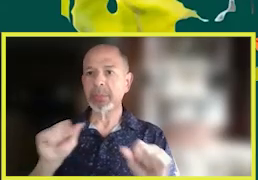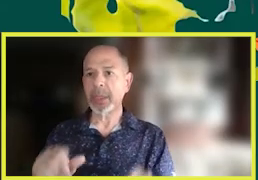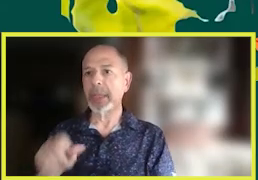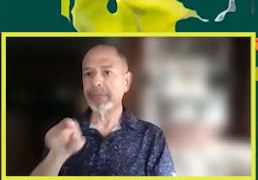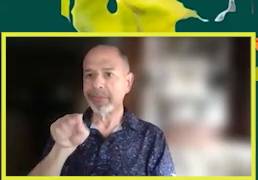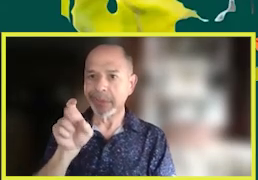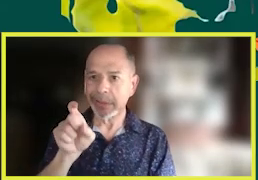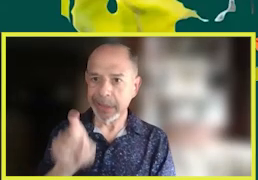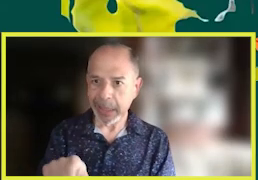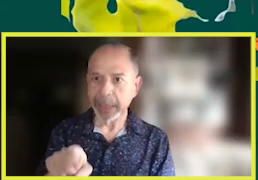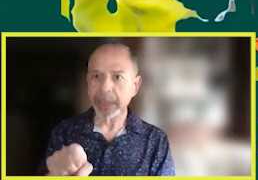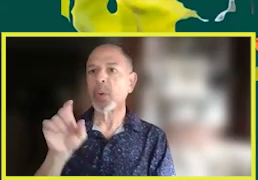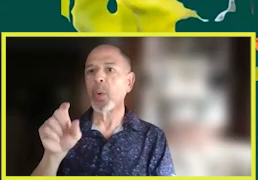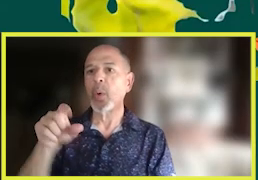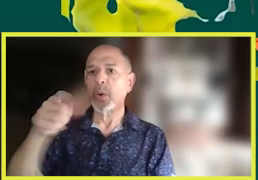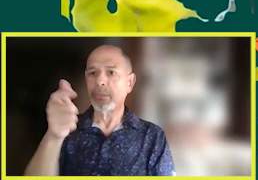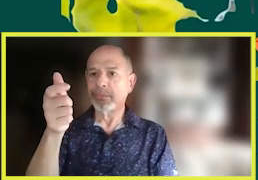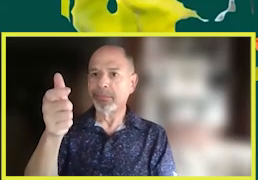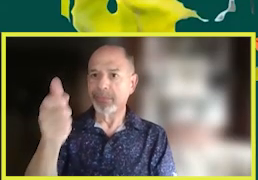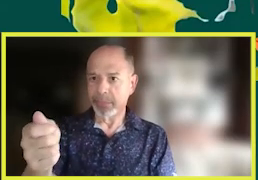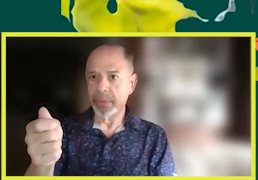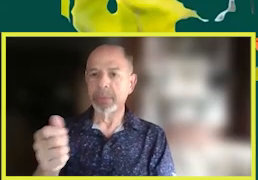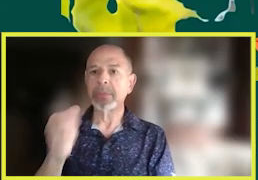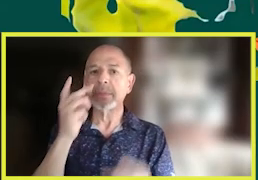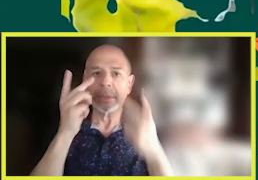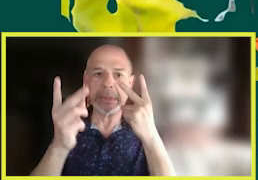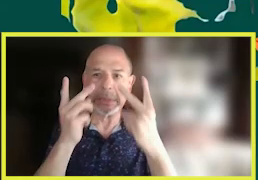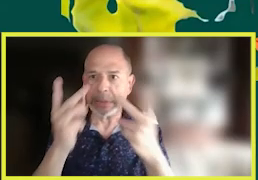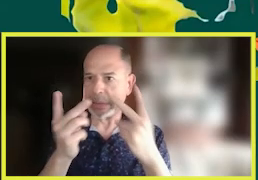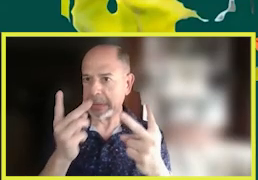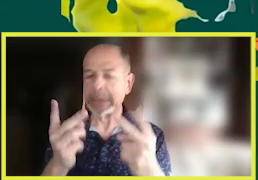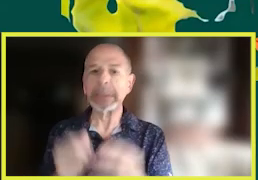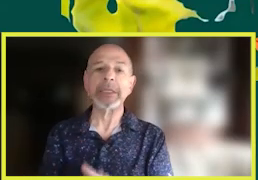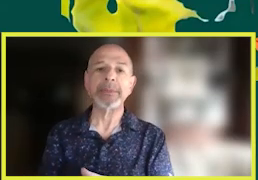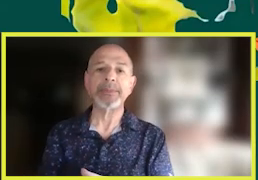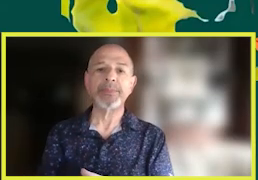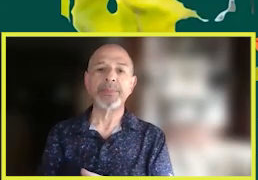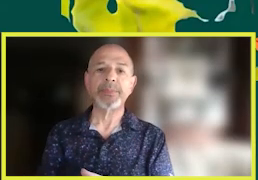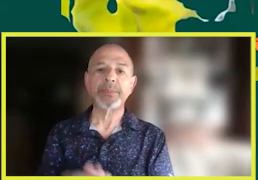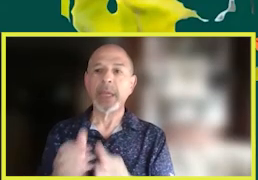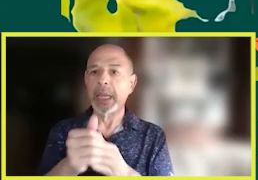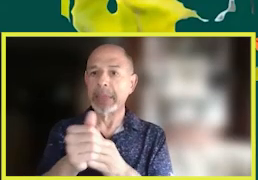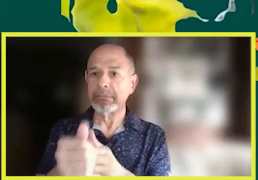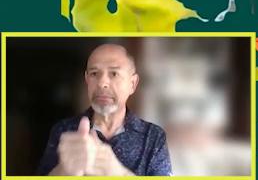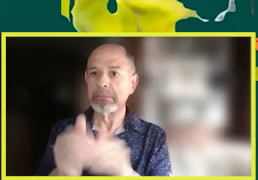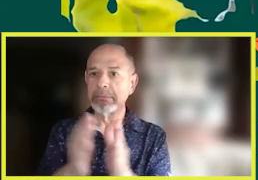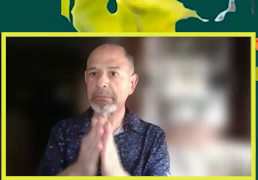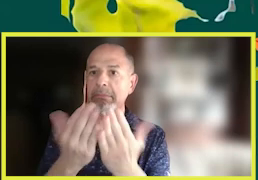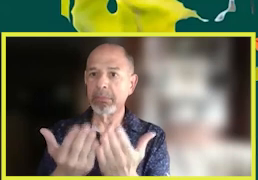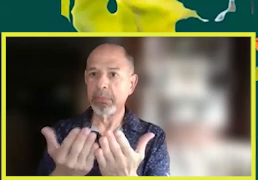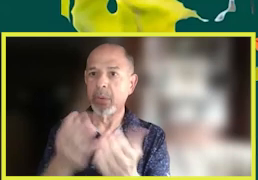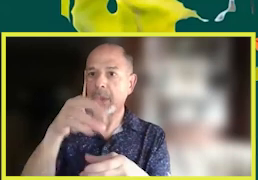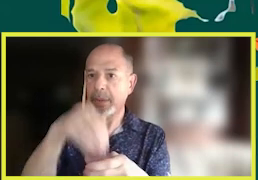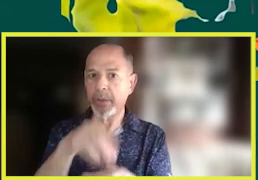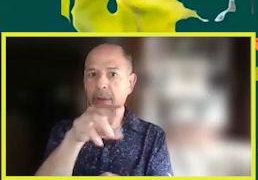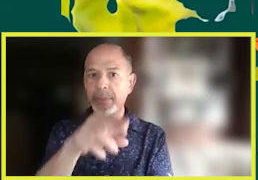online. And we will be updating our Link with Your Community guidebook this summer so that we can include and